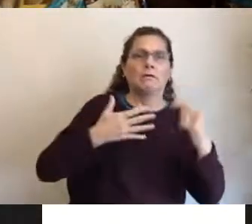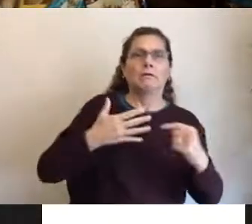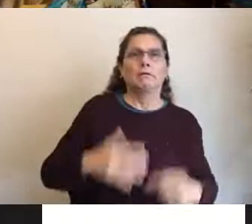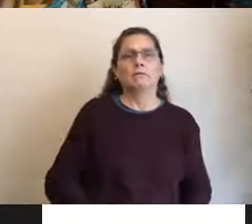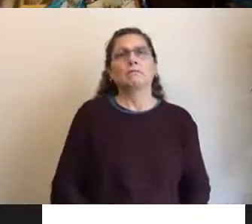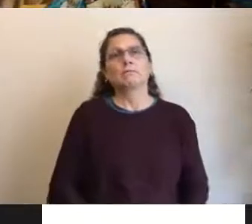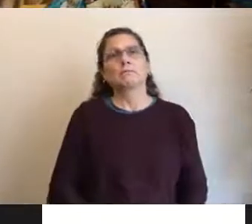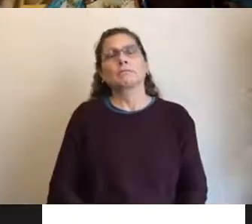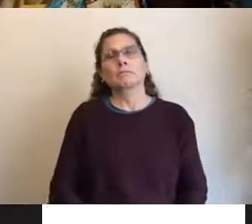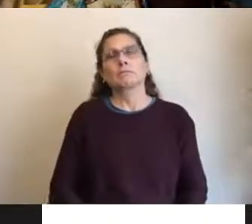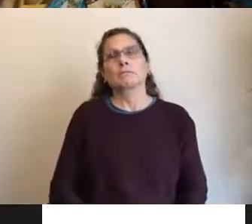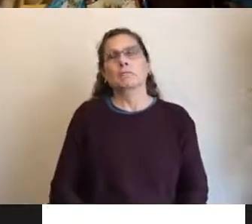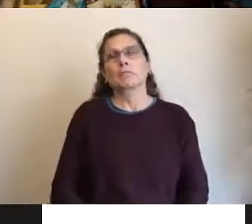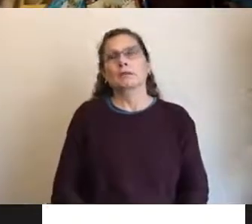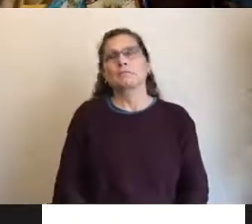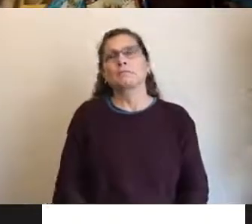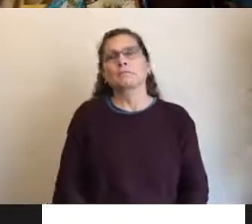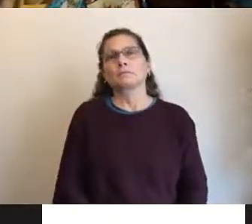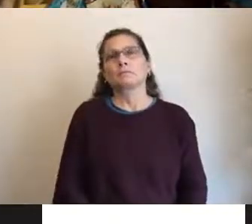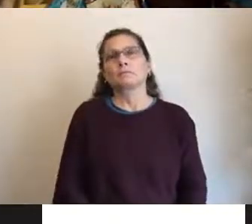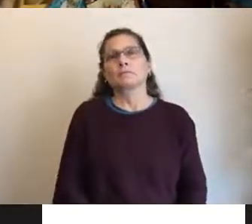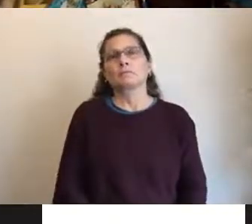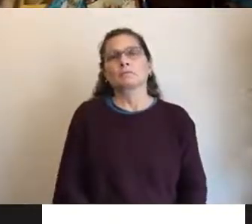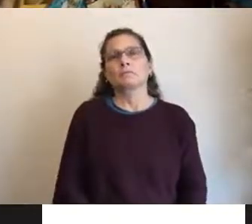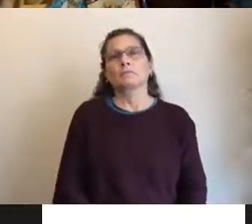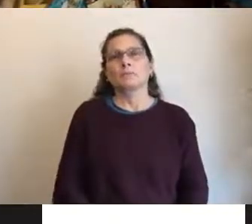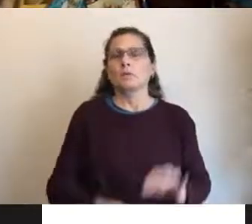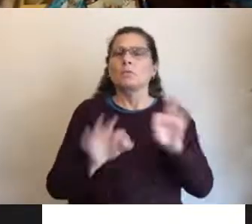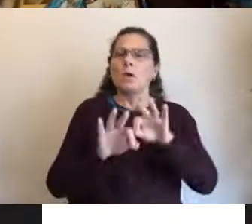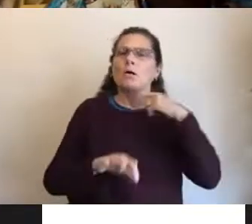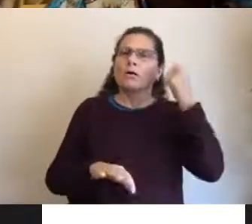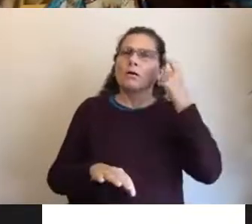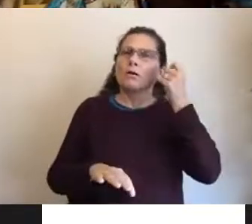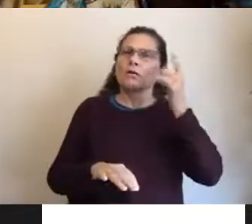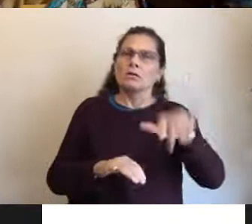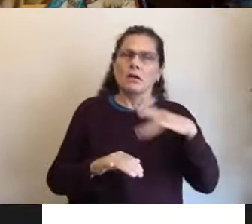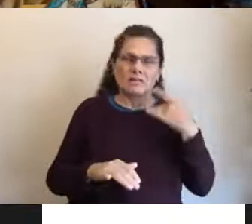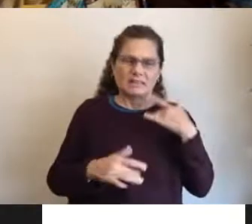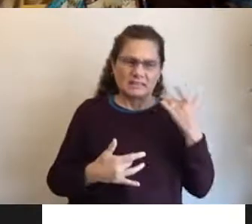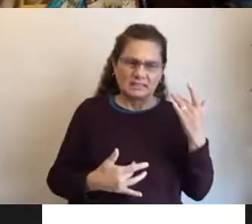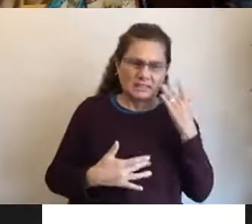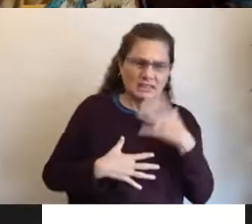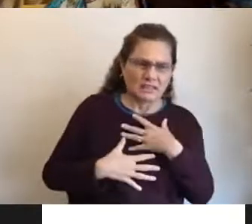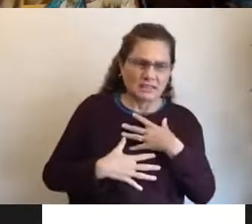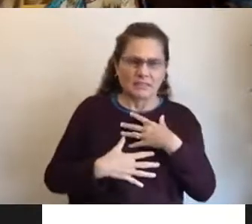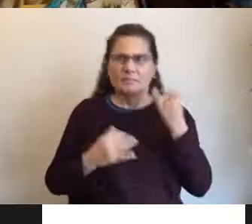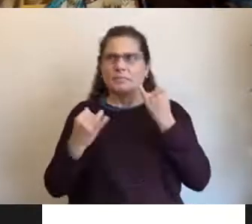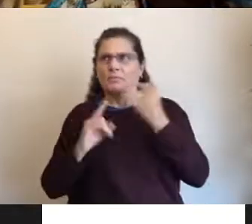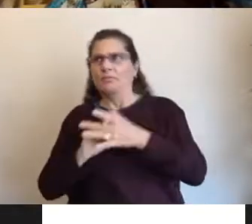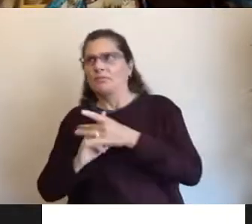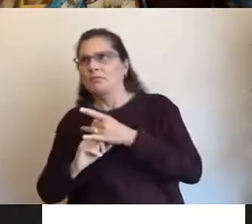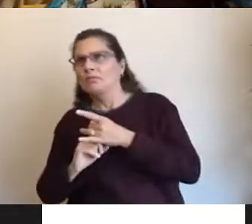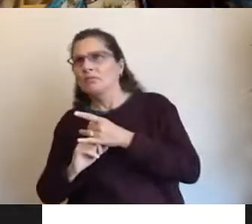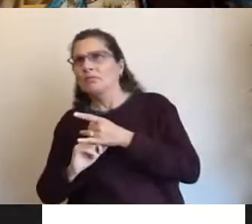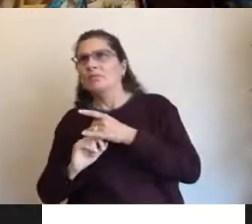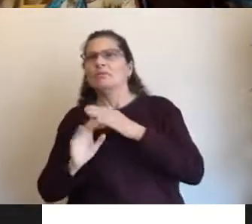not discouraging people from getting tested, we want people to avoid groups and settings that might expose them.